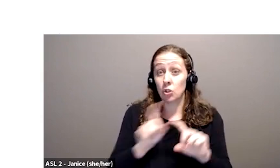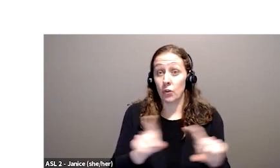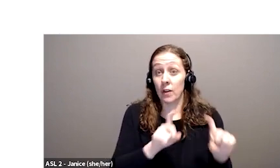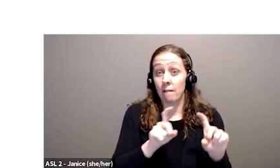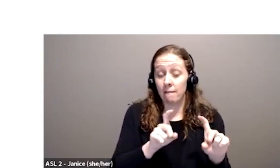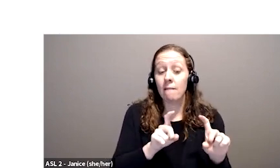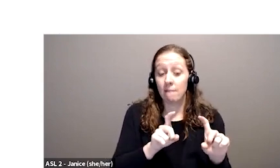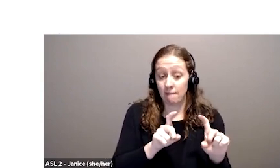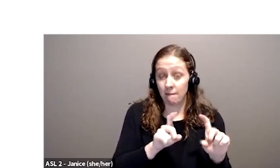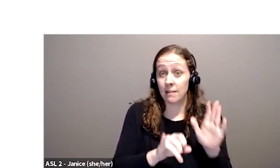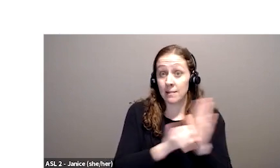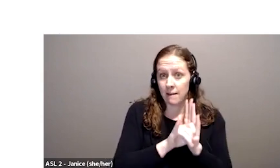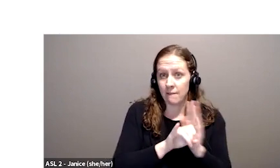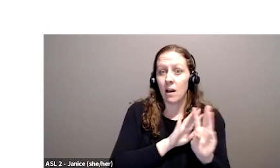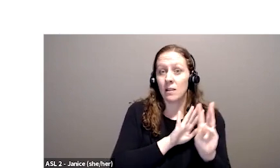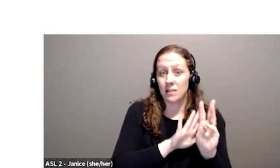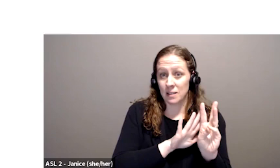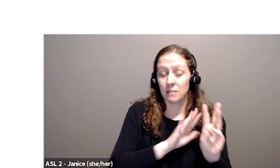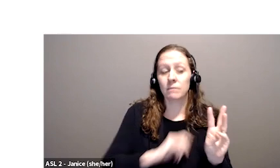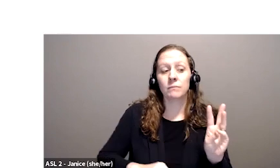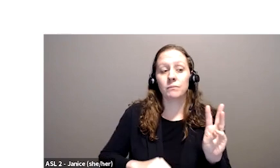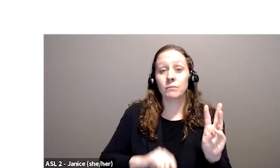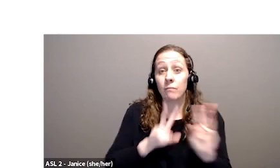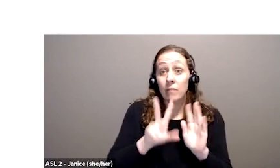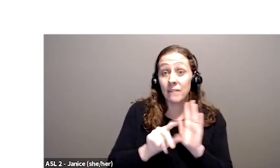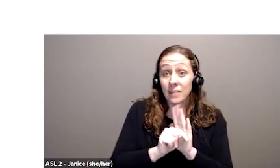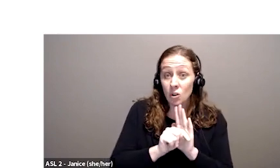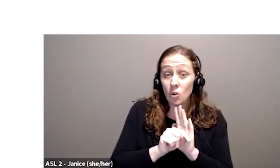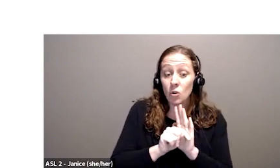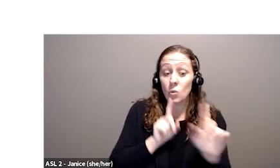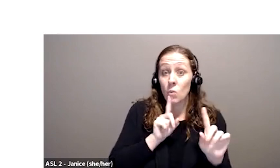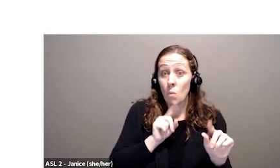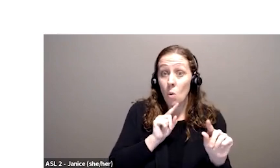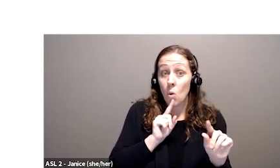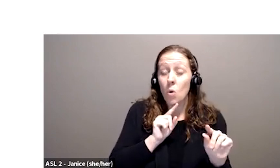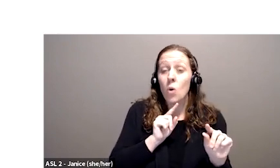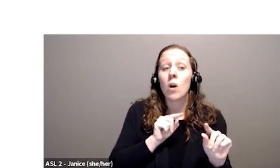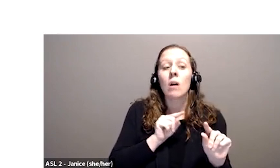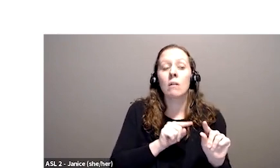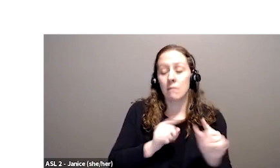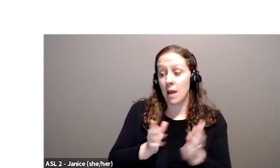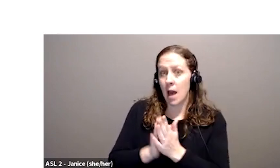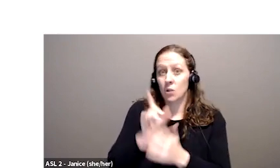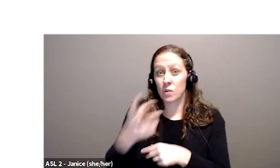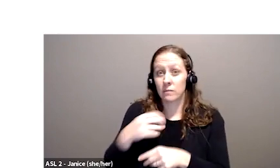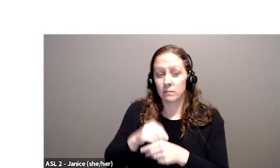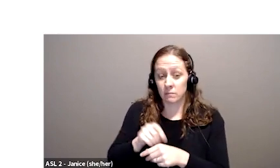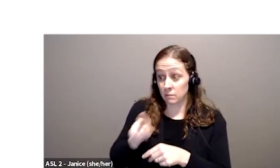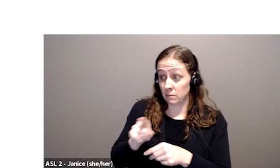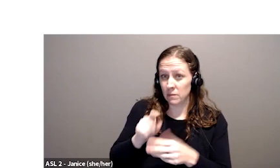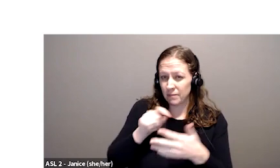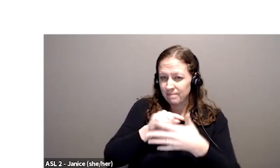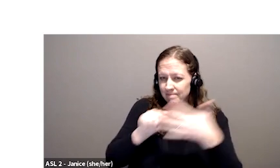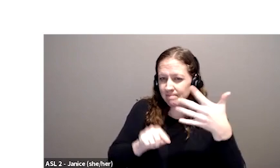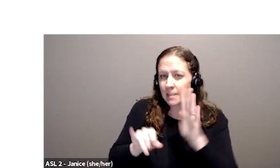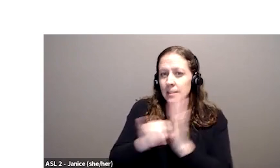earlier. Using the videos and the report as a guide, participants are asked to rank each recommendation across these 6